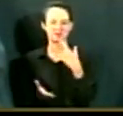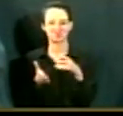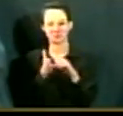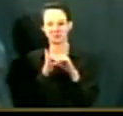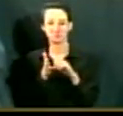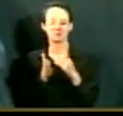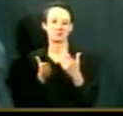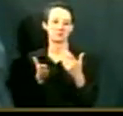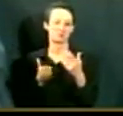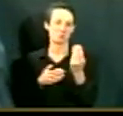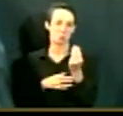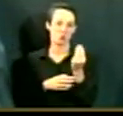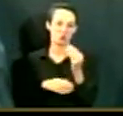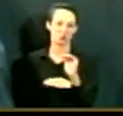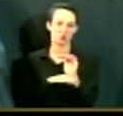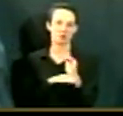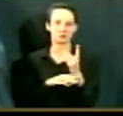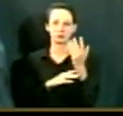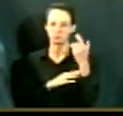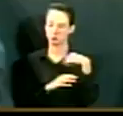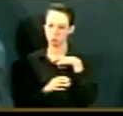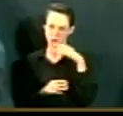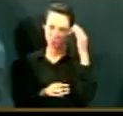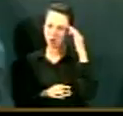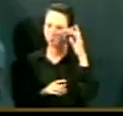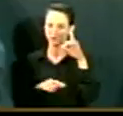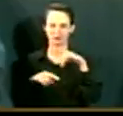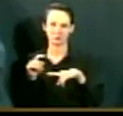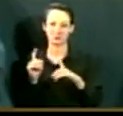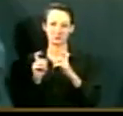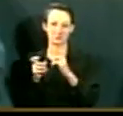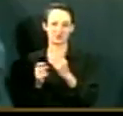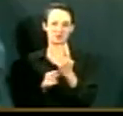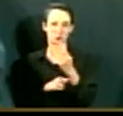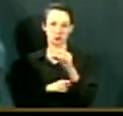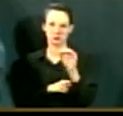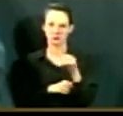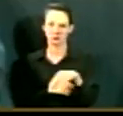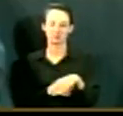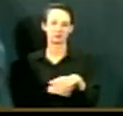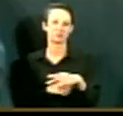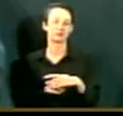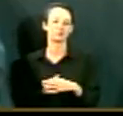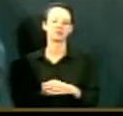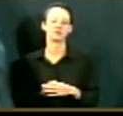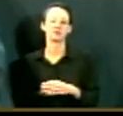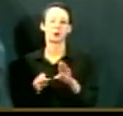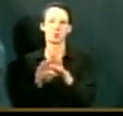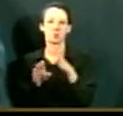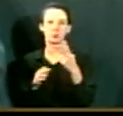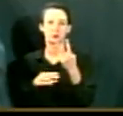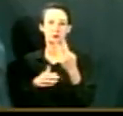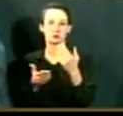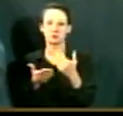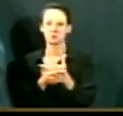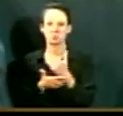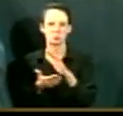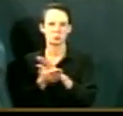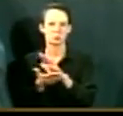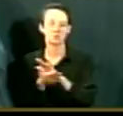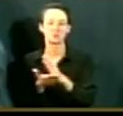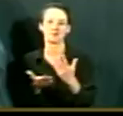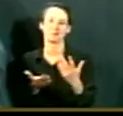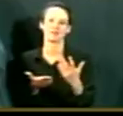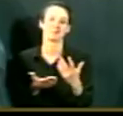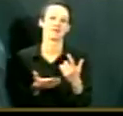Monday. We know we're not going to be able to give 4% because we're building 2 new schools. Being in the profession I am, I write contracts, and I don't